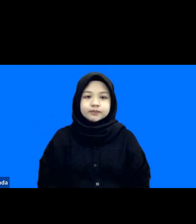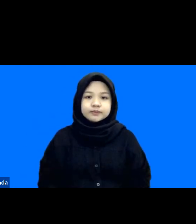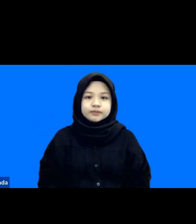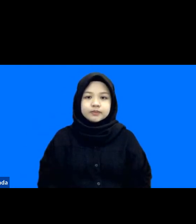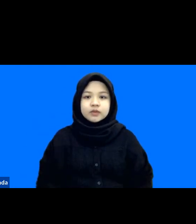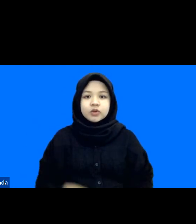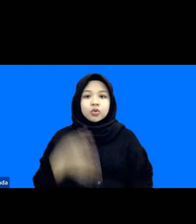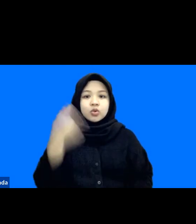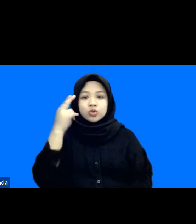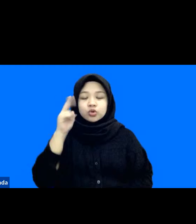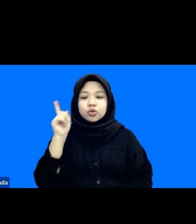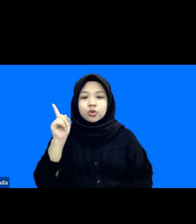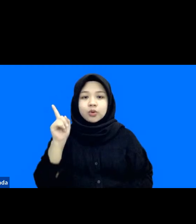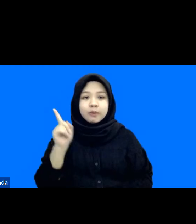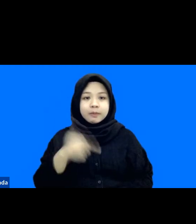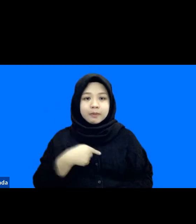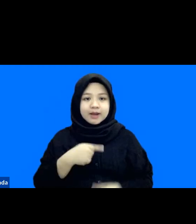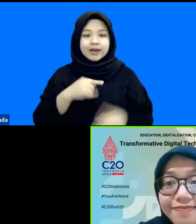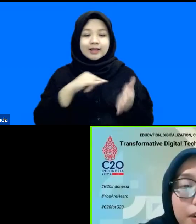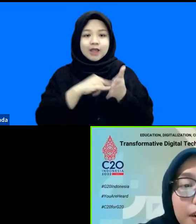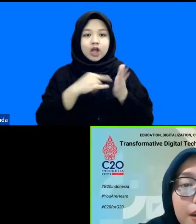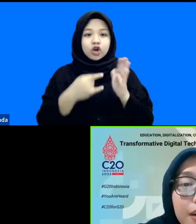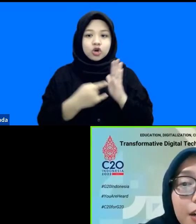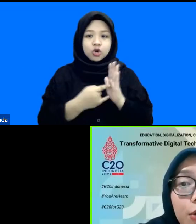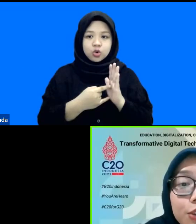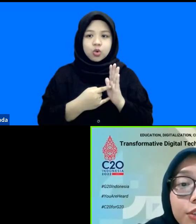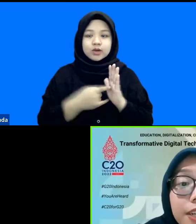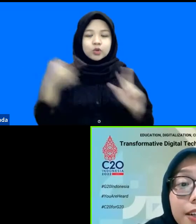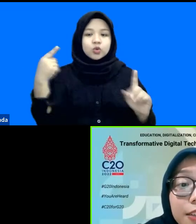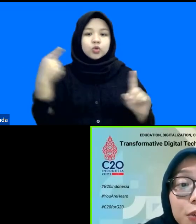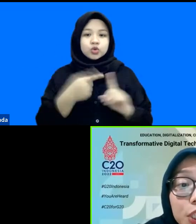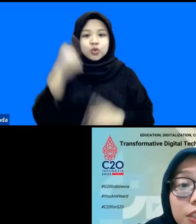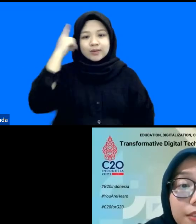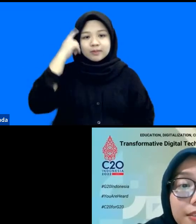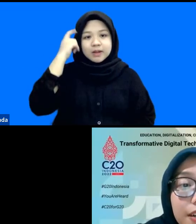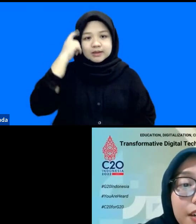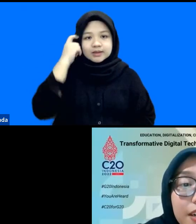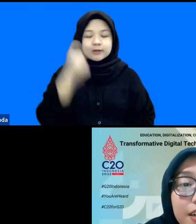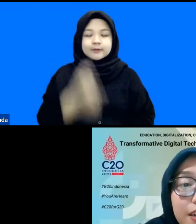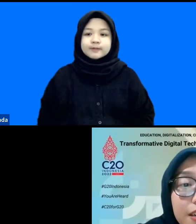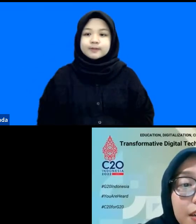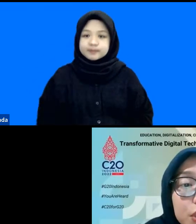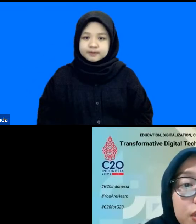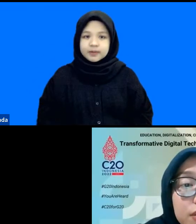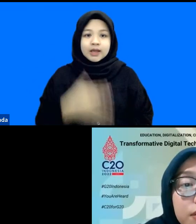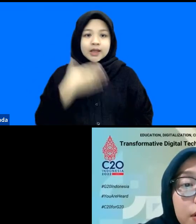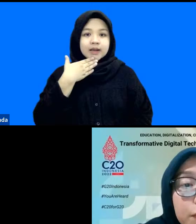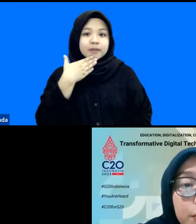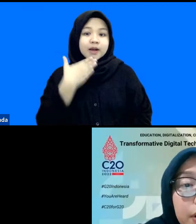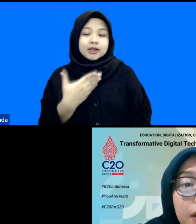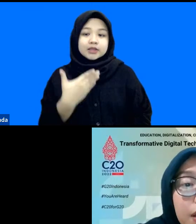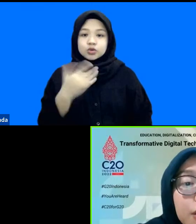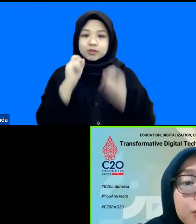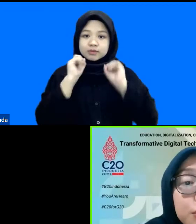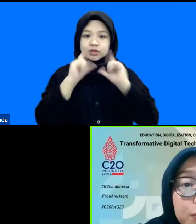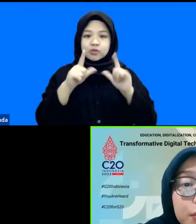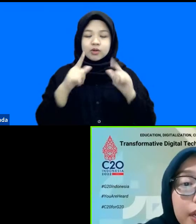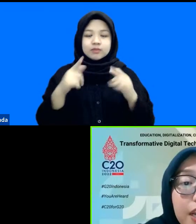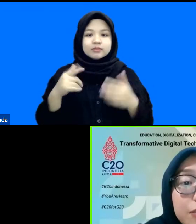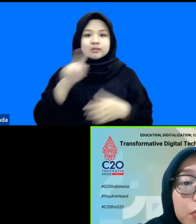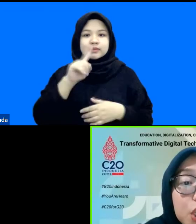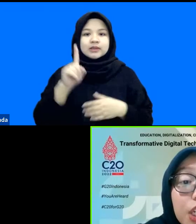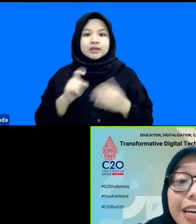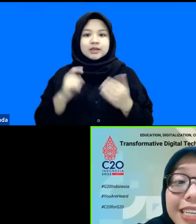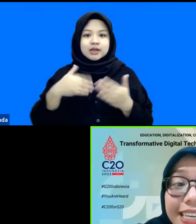Over. Thank you so much, Rachel, for your answer. Now on to the next questions. The questions are for